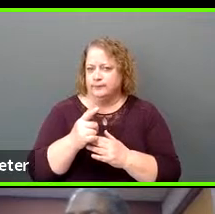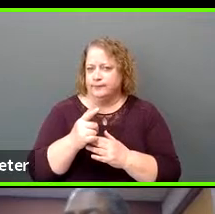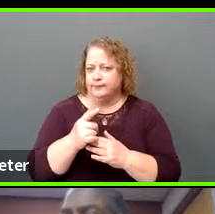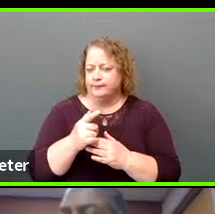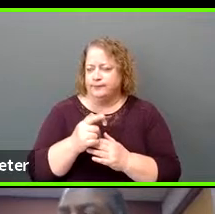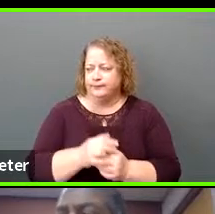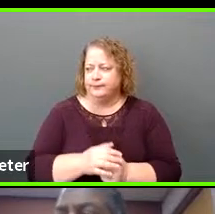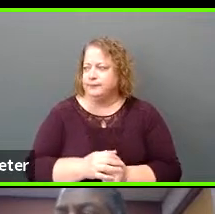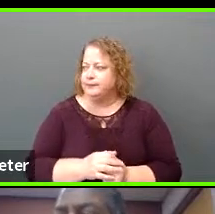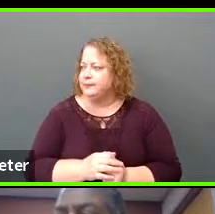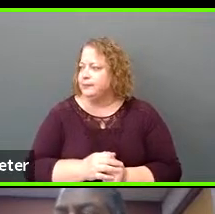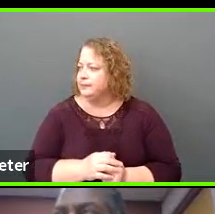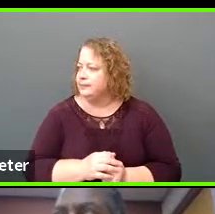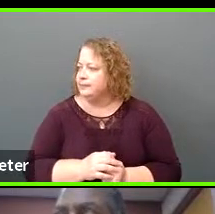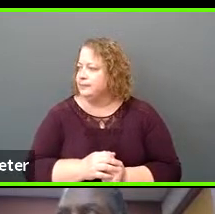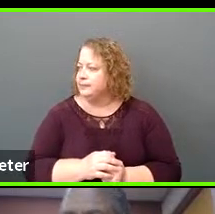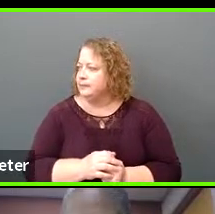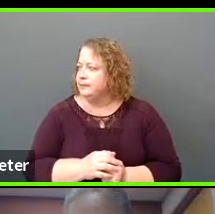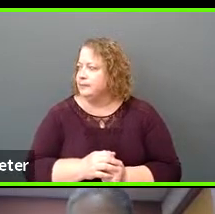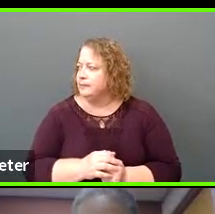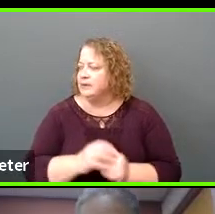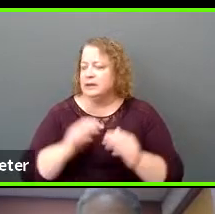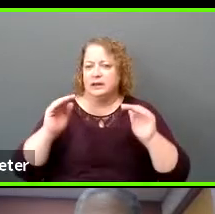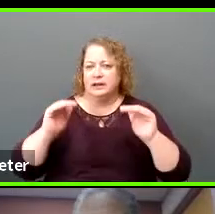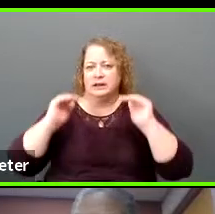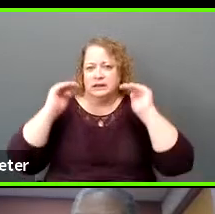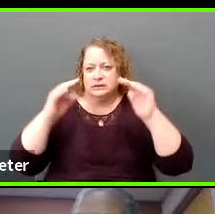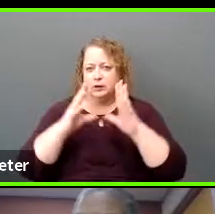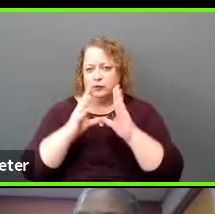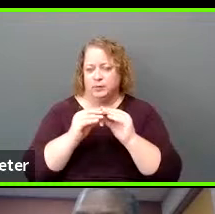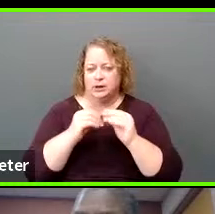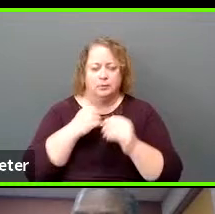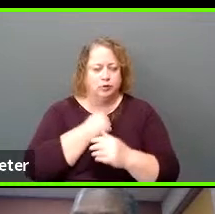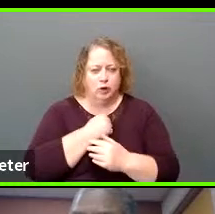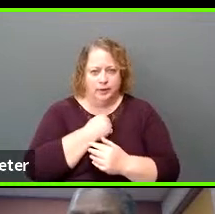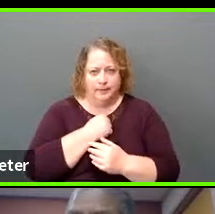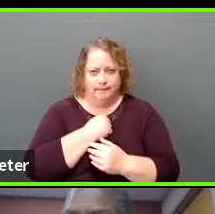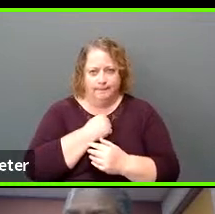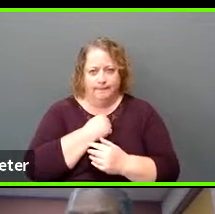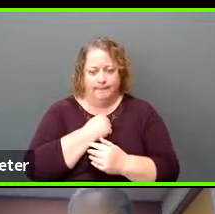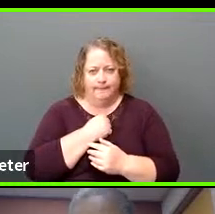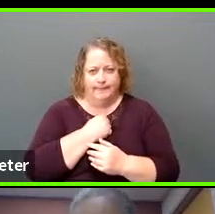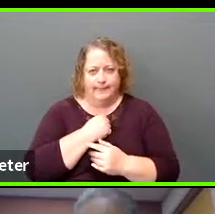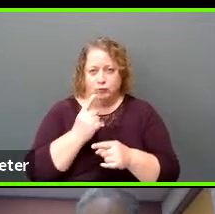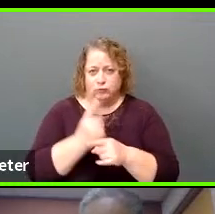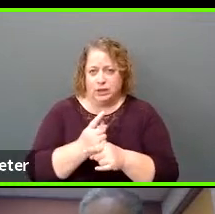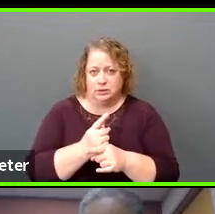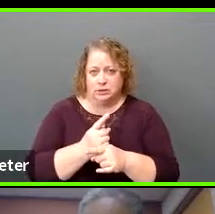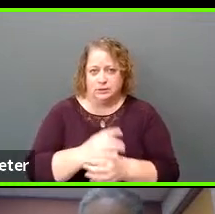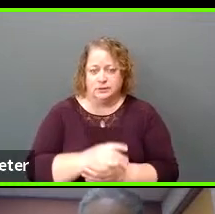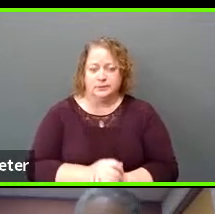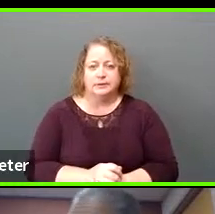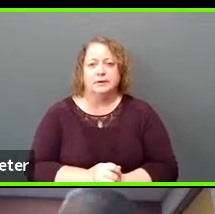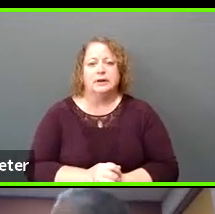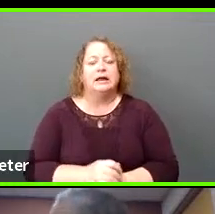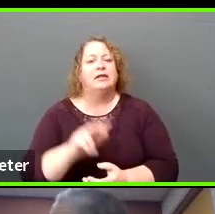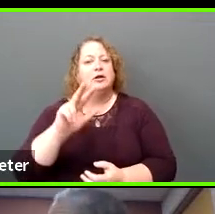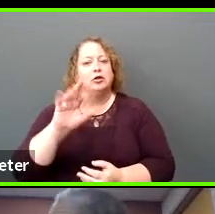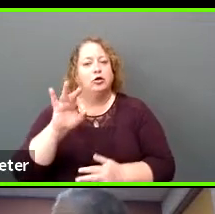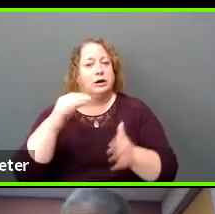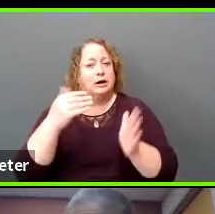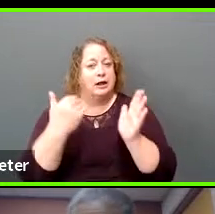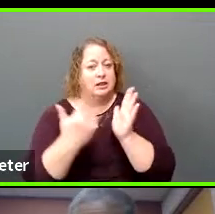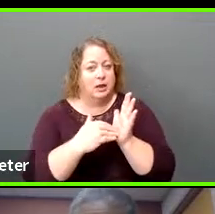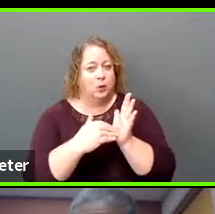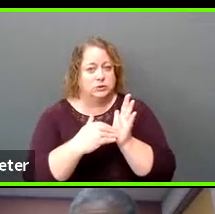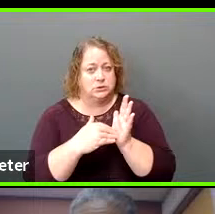in the executive meeting. Sorry, the executive, right? And then